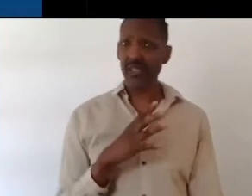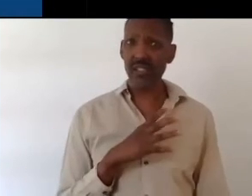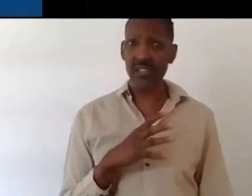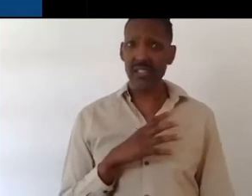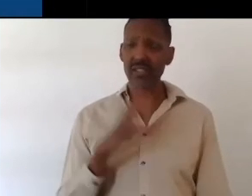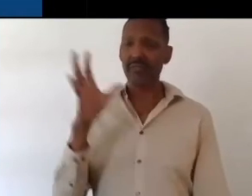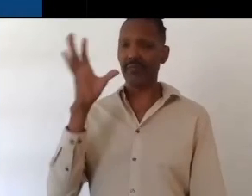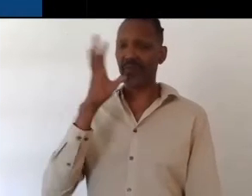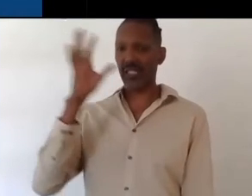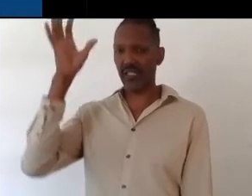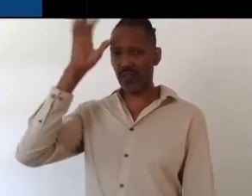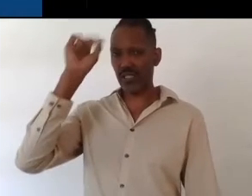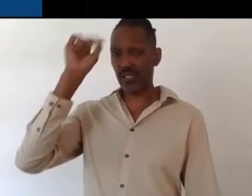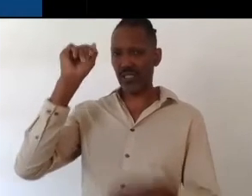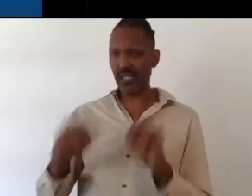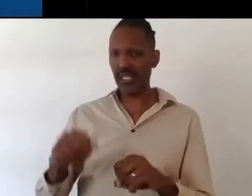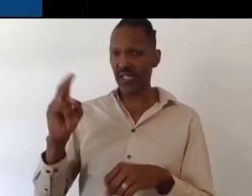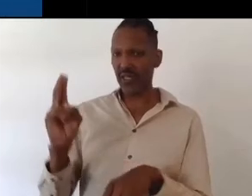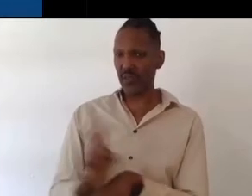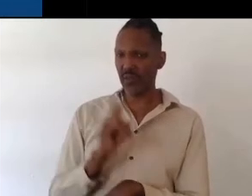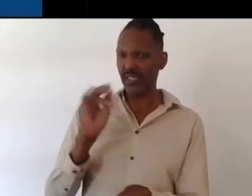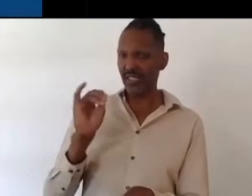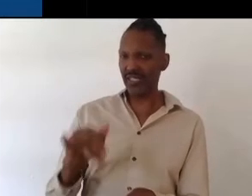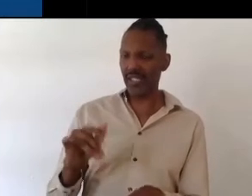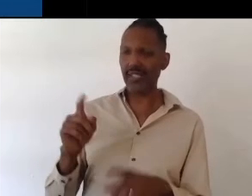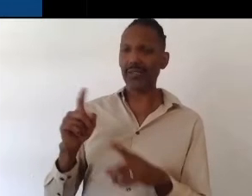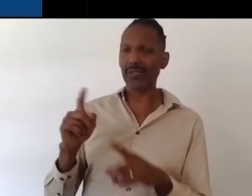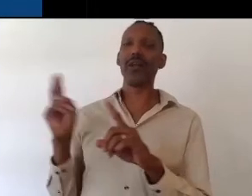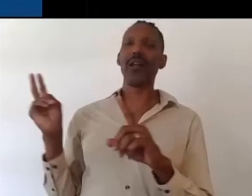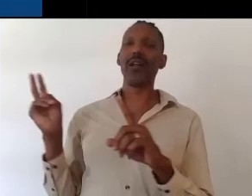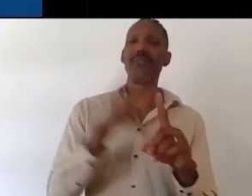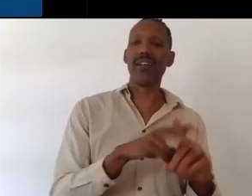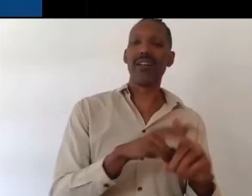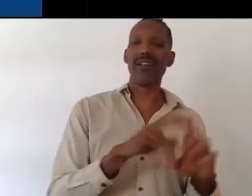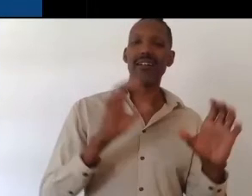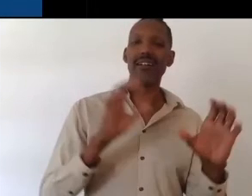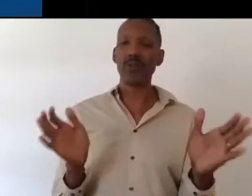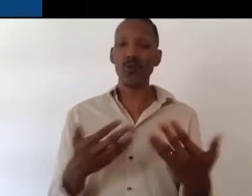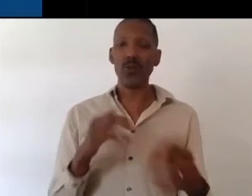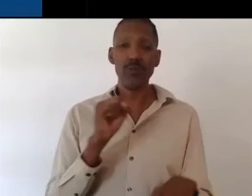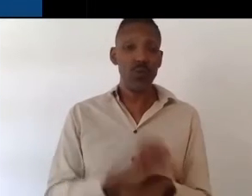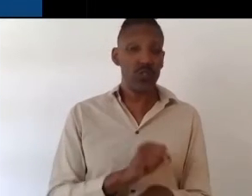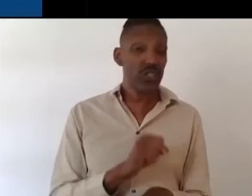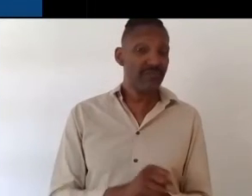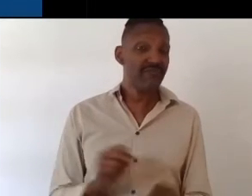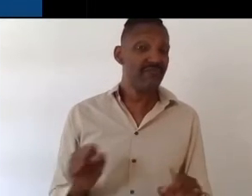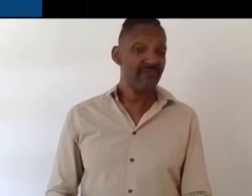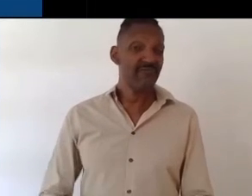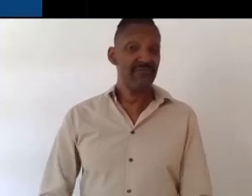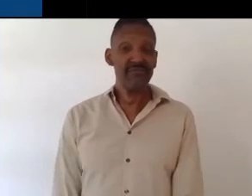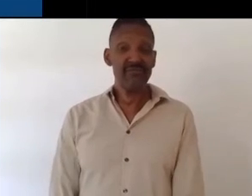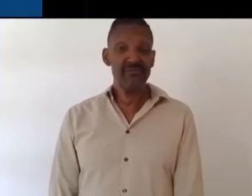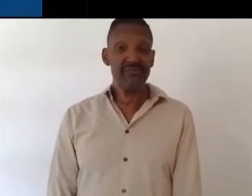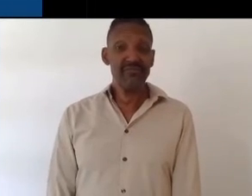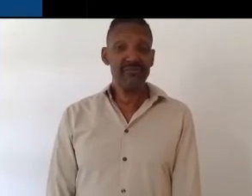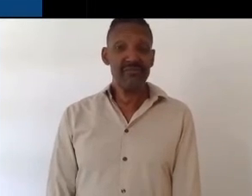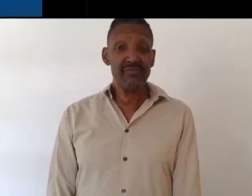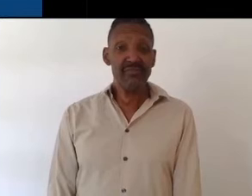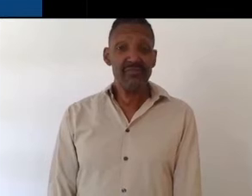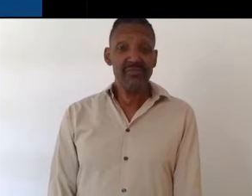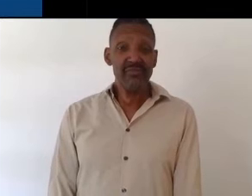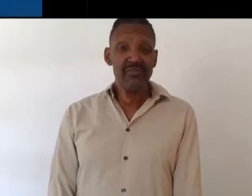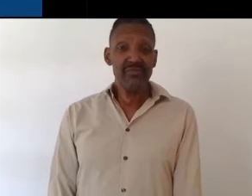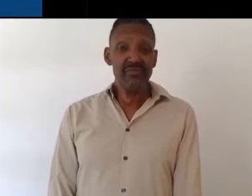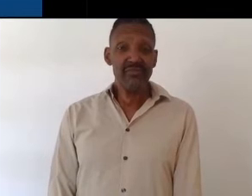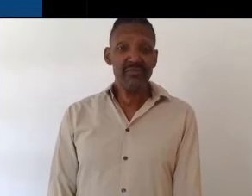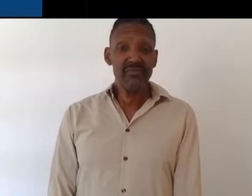And lastly, really taking the time and planning on when am I going to observe this STEM